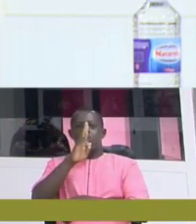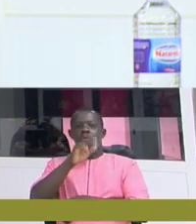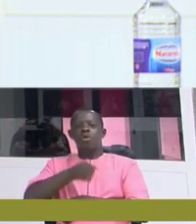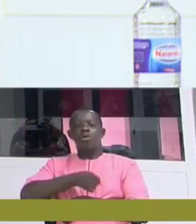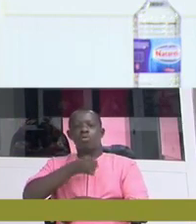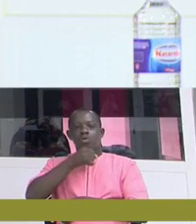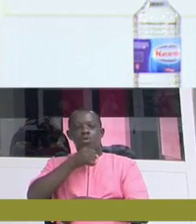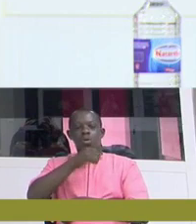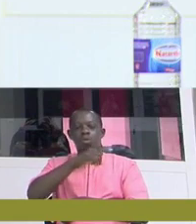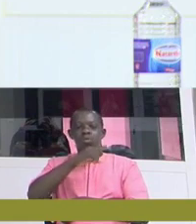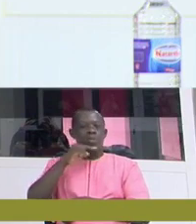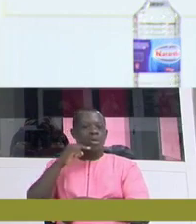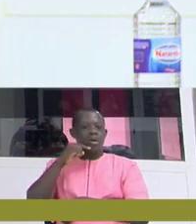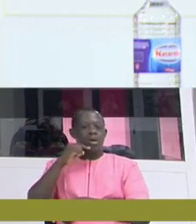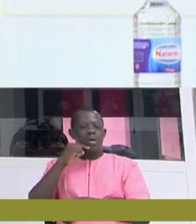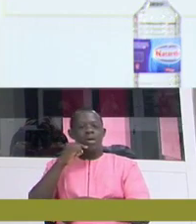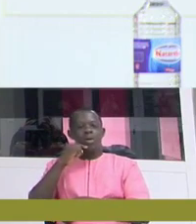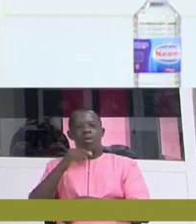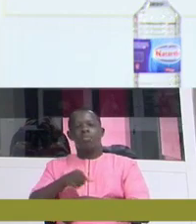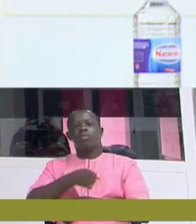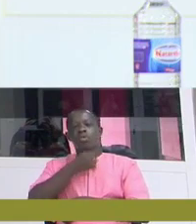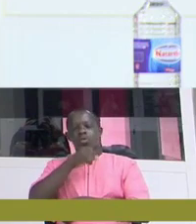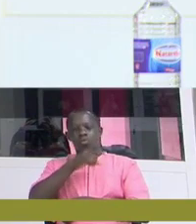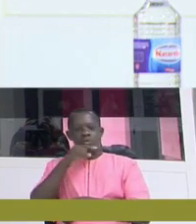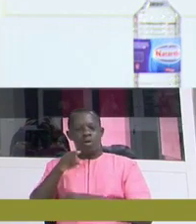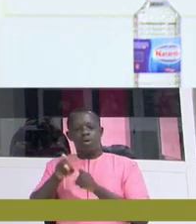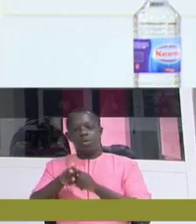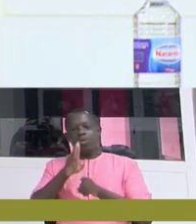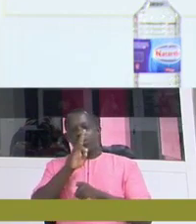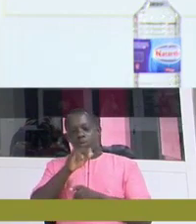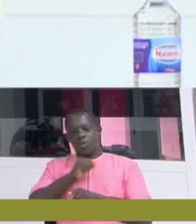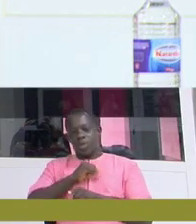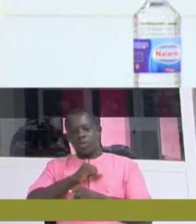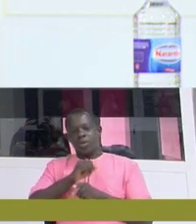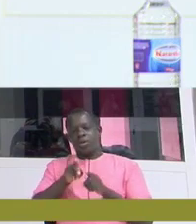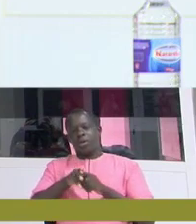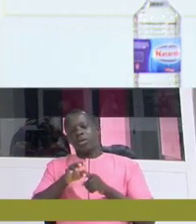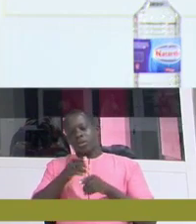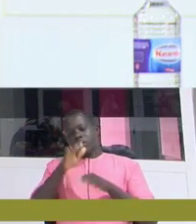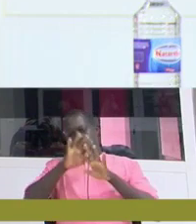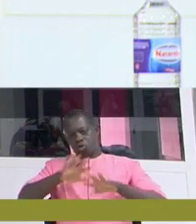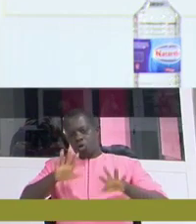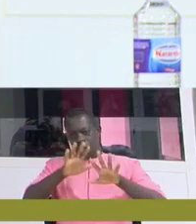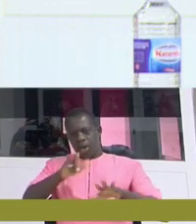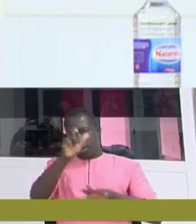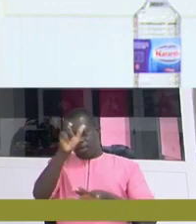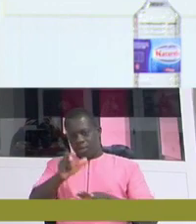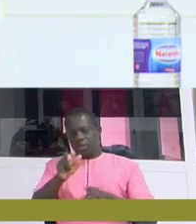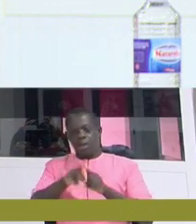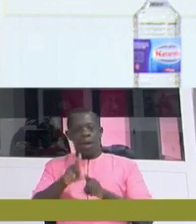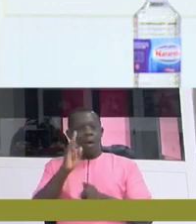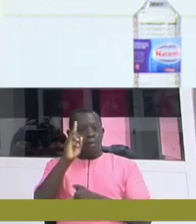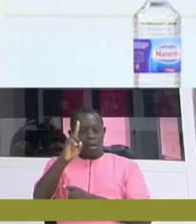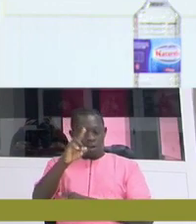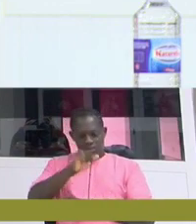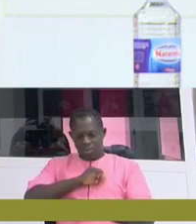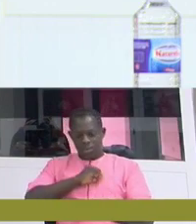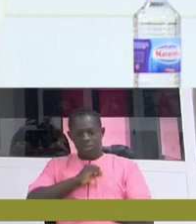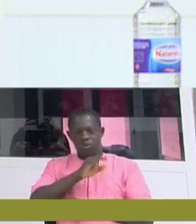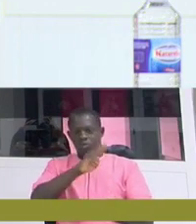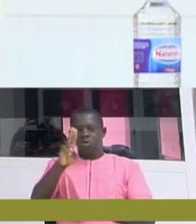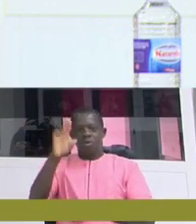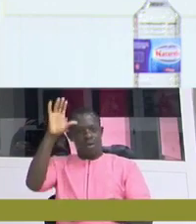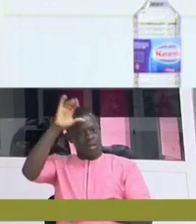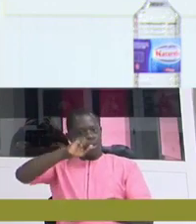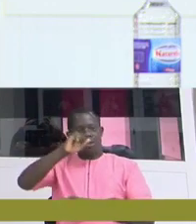grandmother from my father's side, is a Jola. I said to him, but we don't